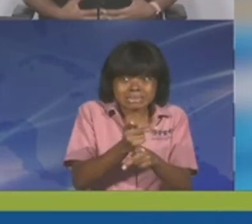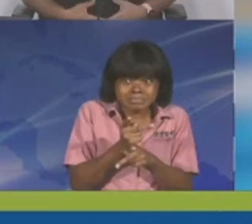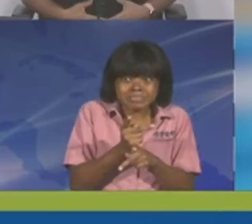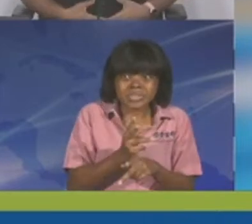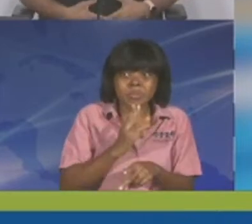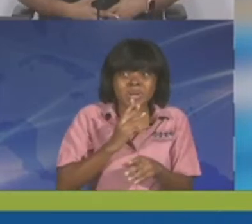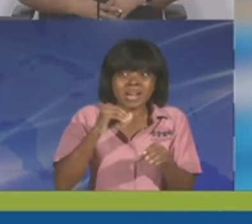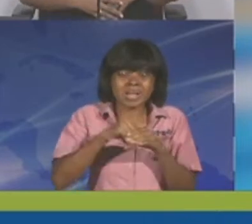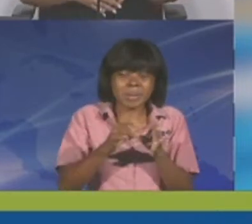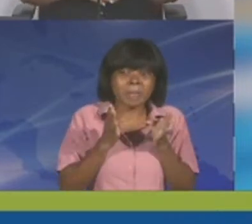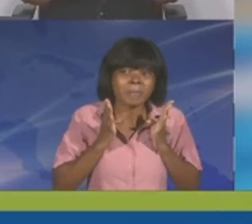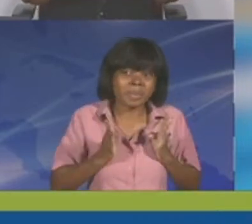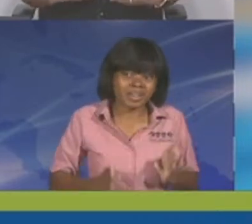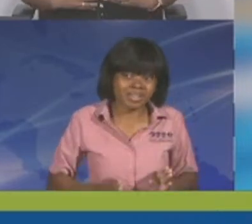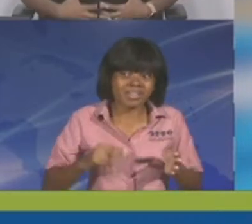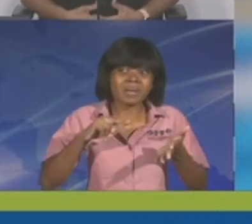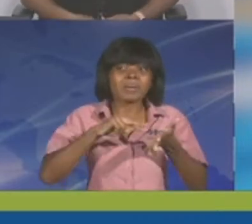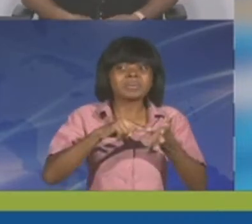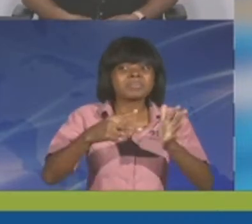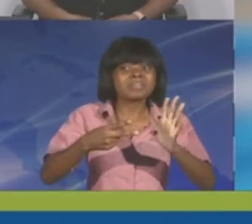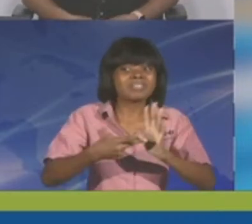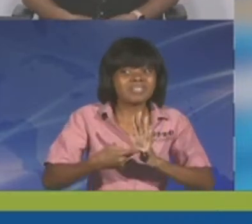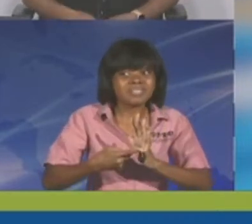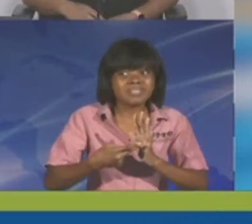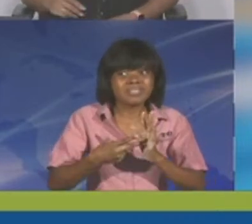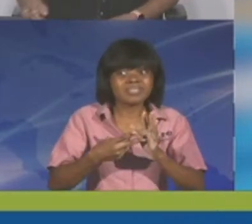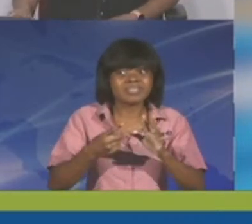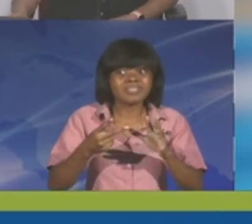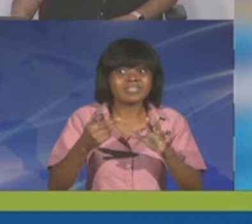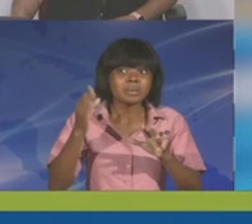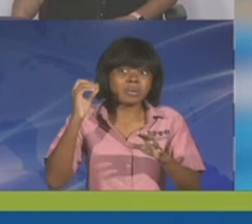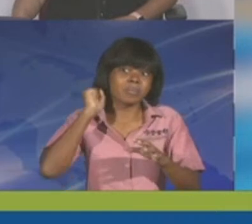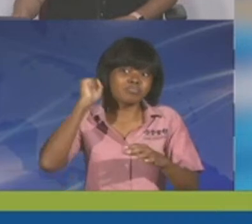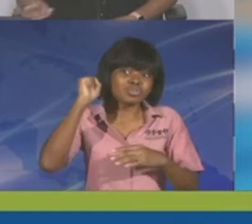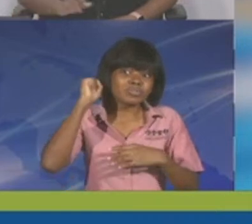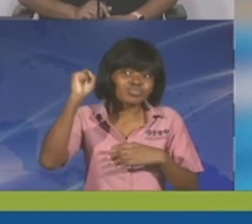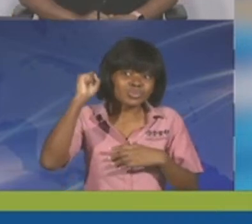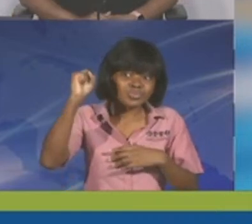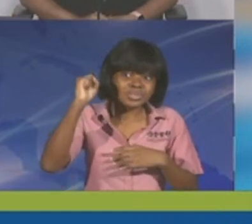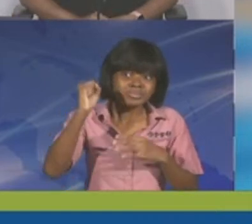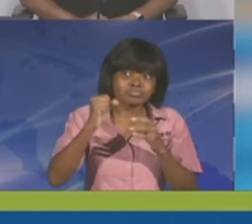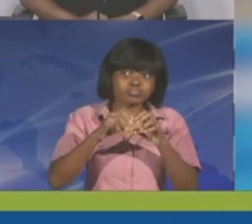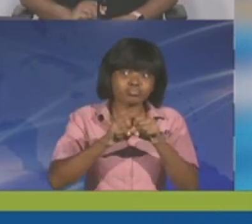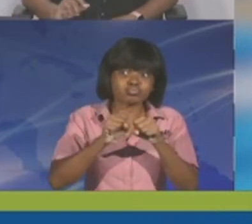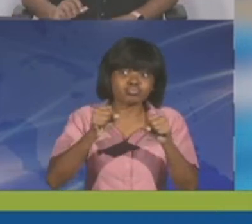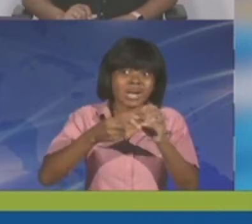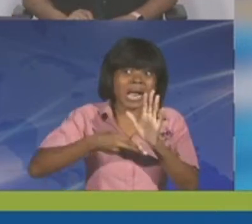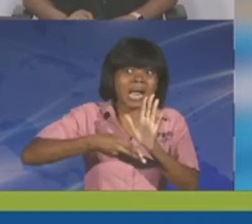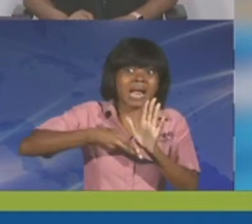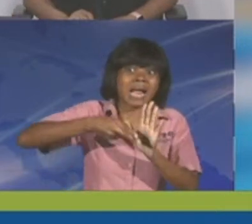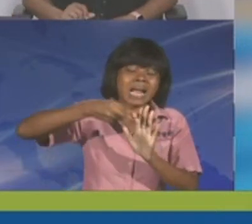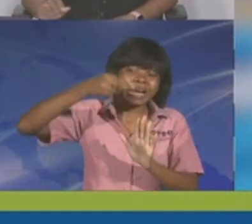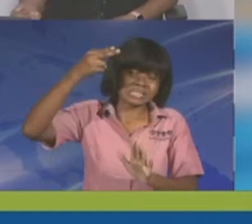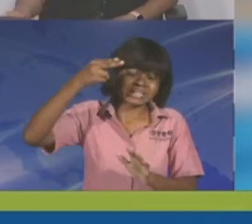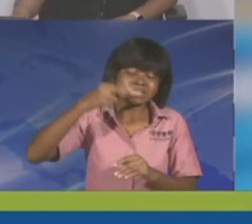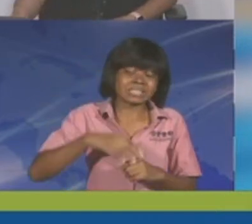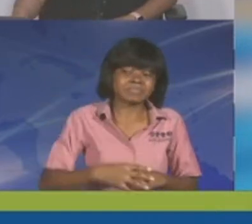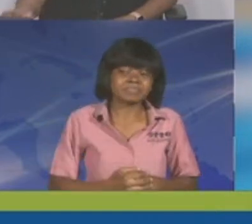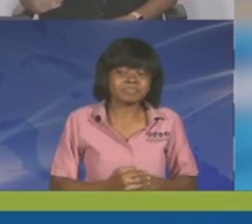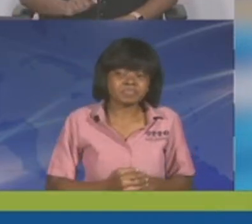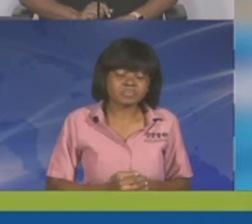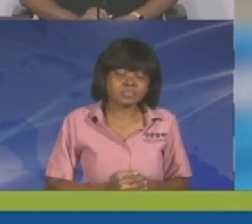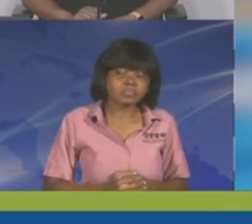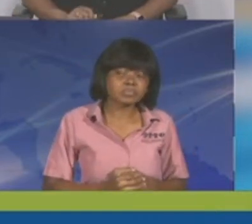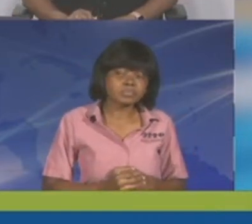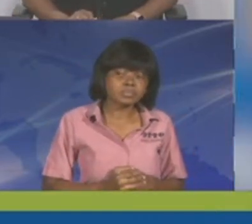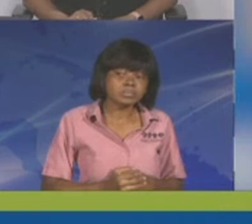makes our arteries thick and hard, and it makes the blood pressure go up. And so we don't want to be having too much salt for that reason.